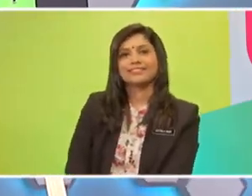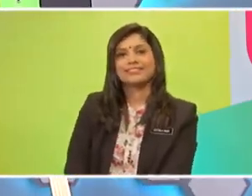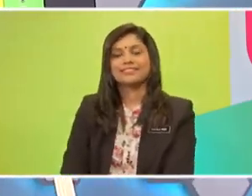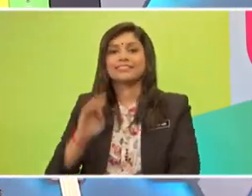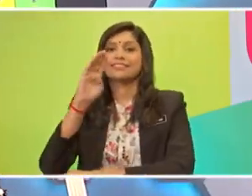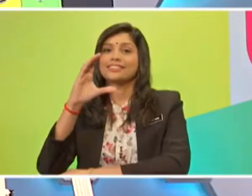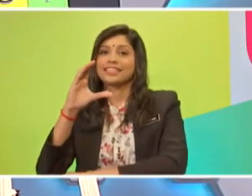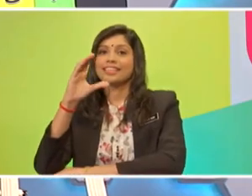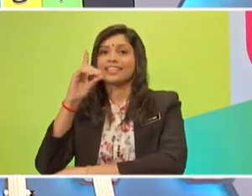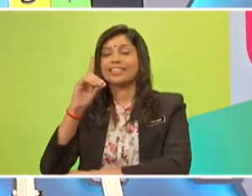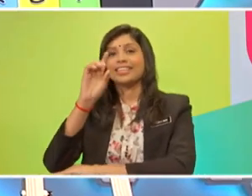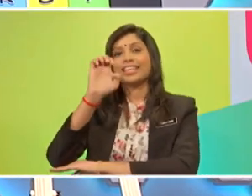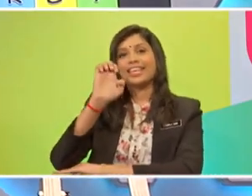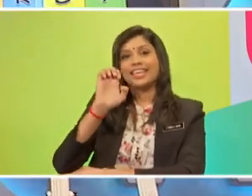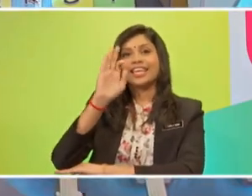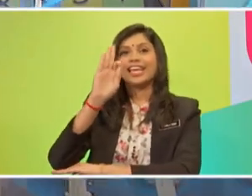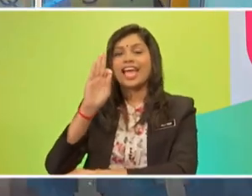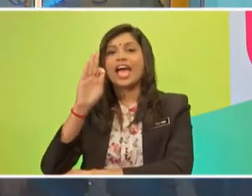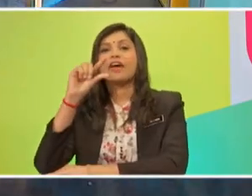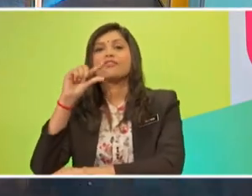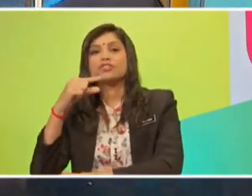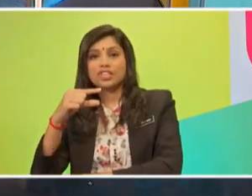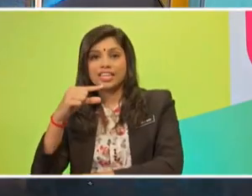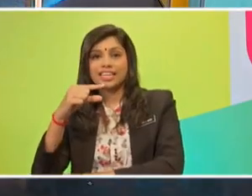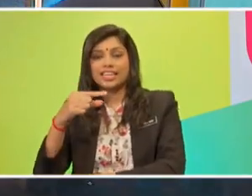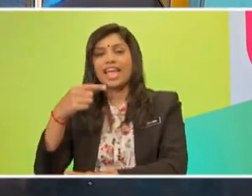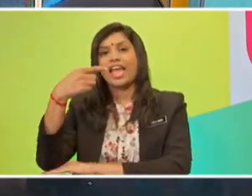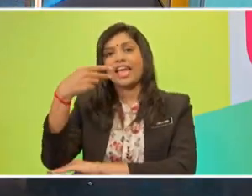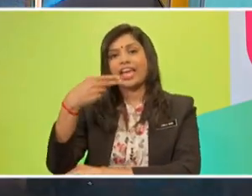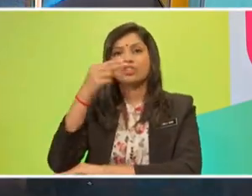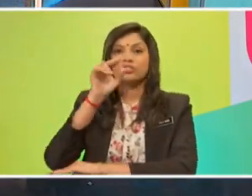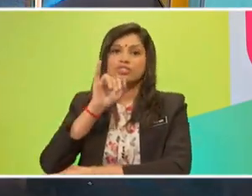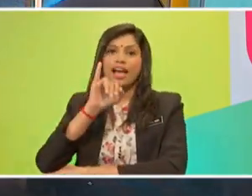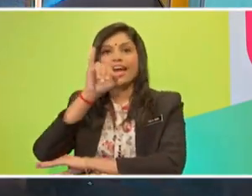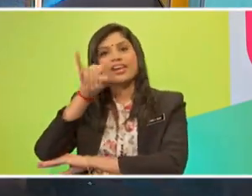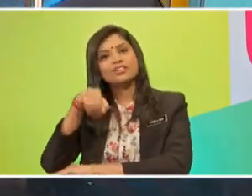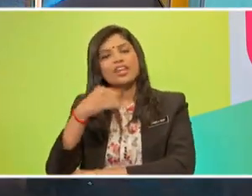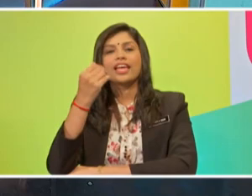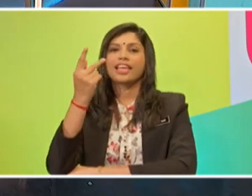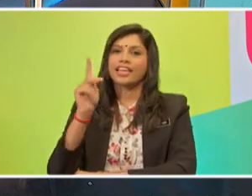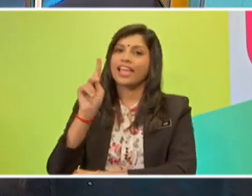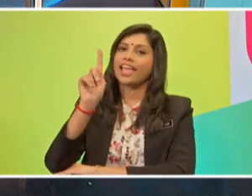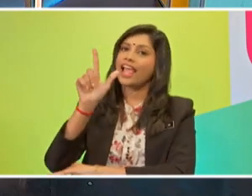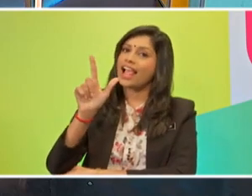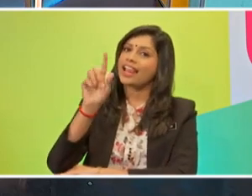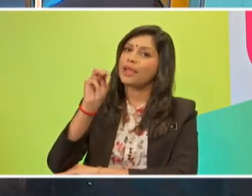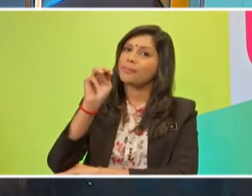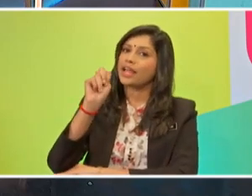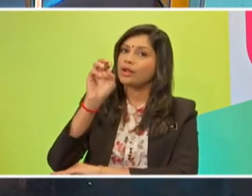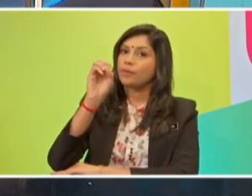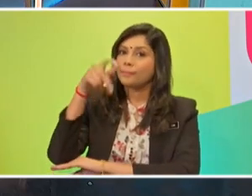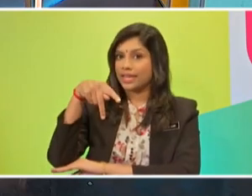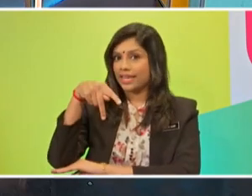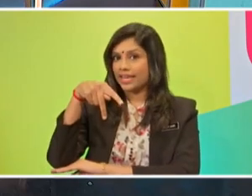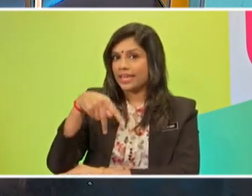A, B, C, D, E, F, G, H, I, J, K, L, M, N,